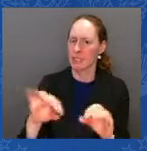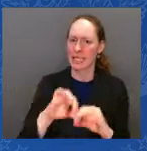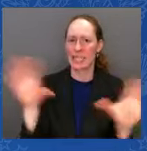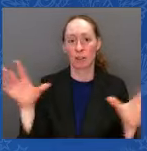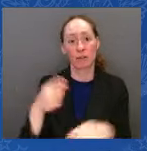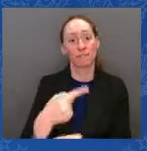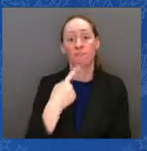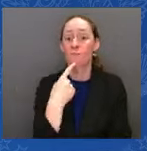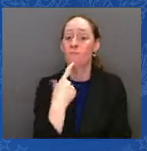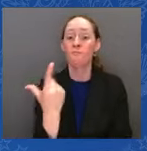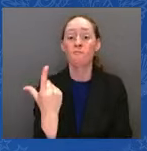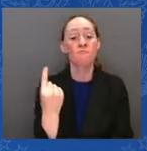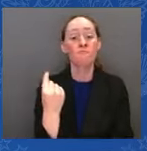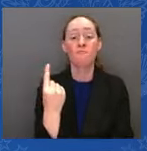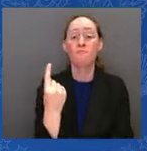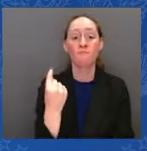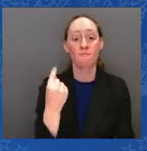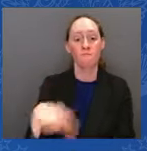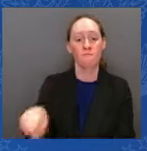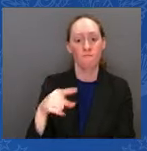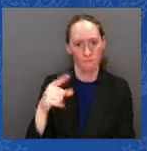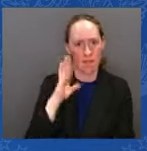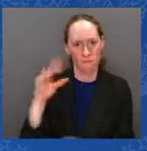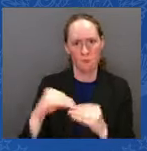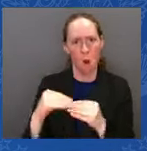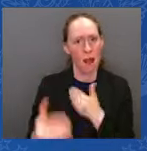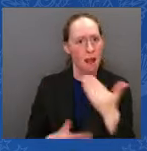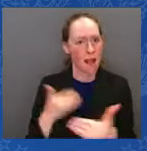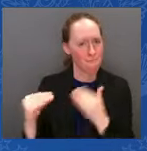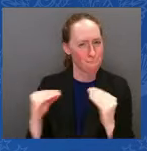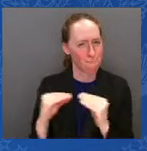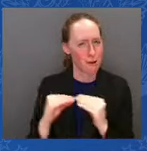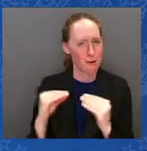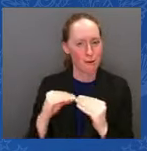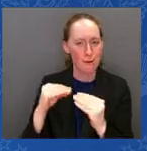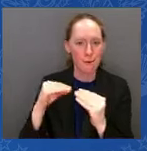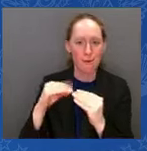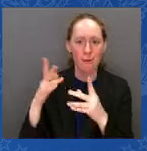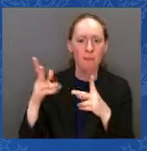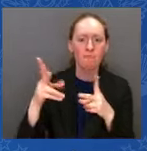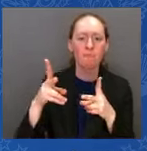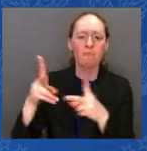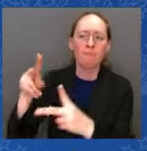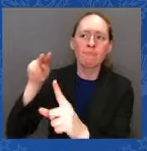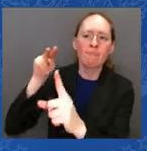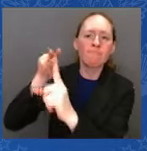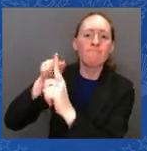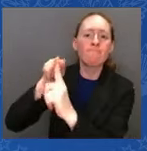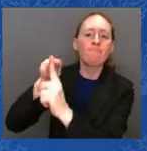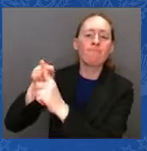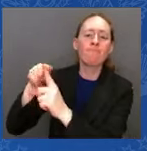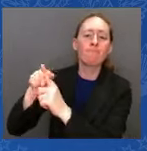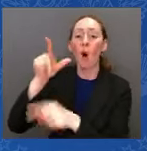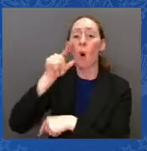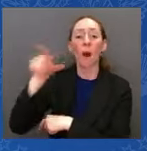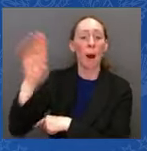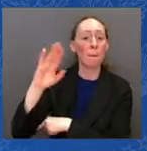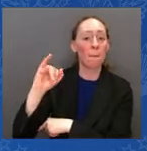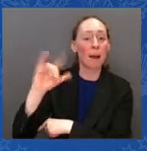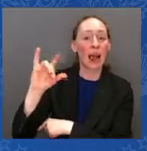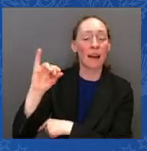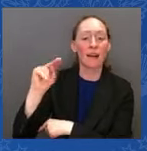IRS agents to thoroughly look at the taxes of billionaires in America. According to the Congressional Budget Office, a bipartisan office,